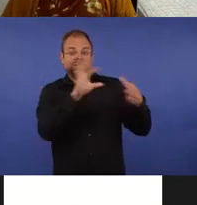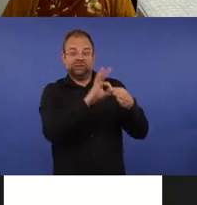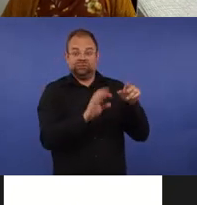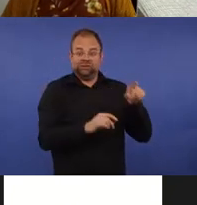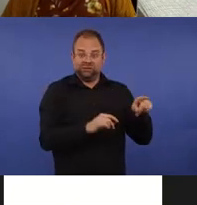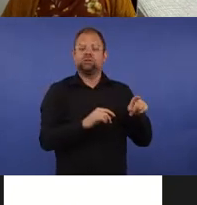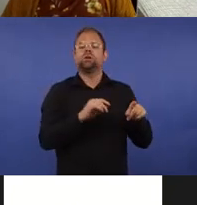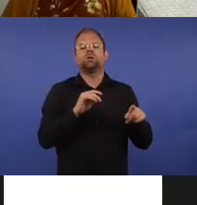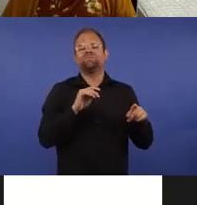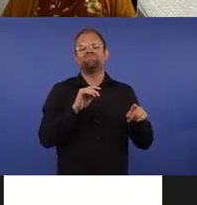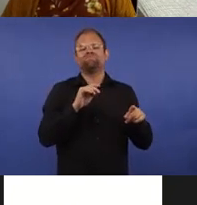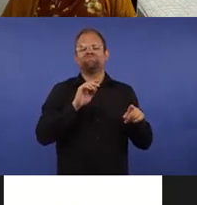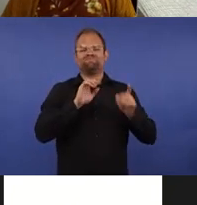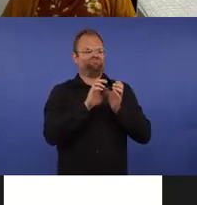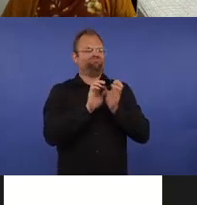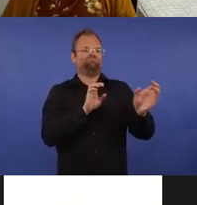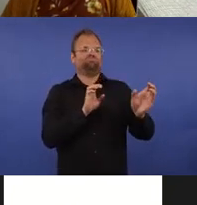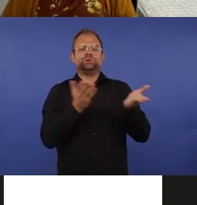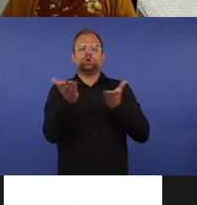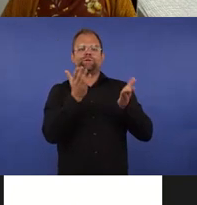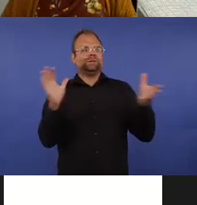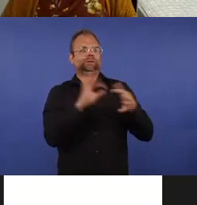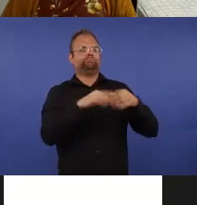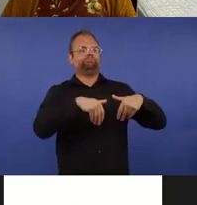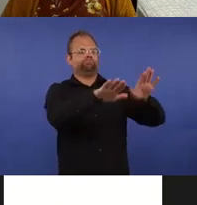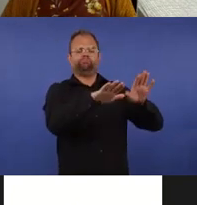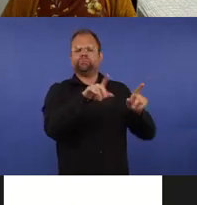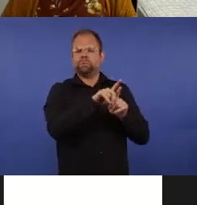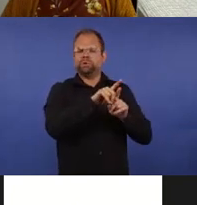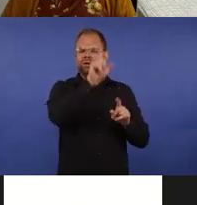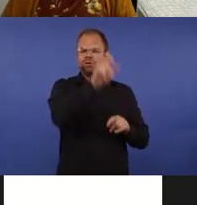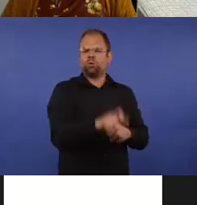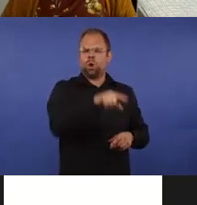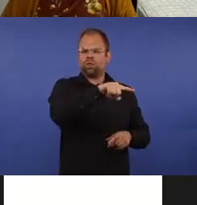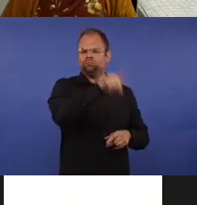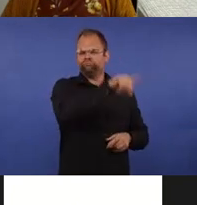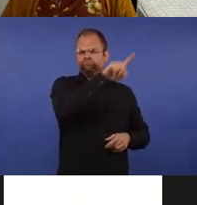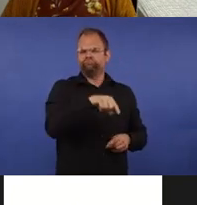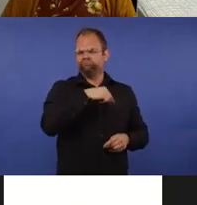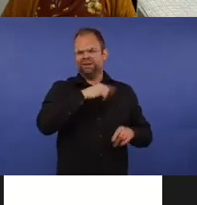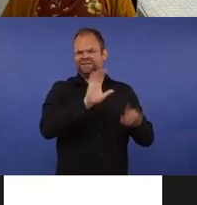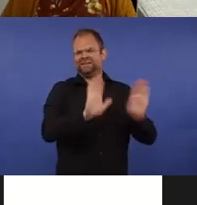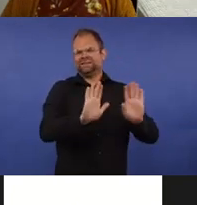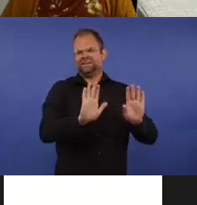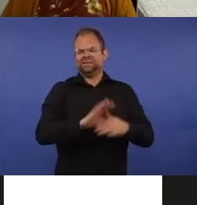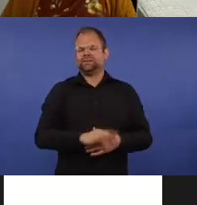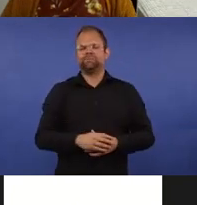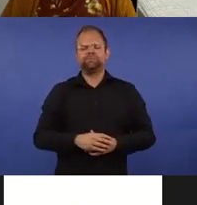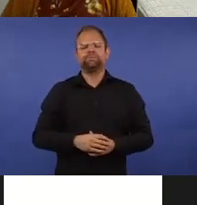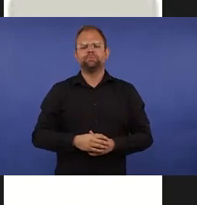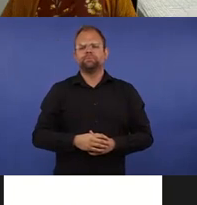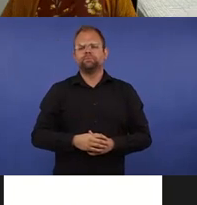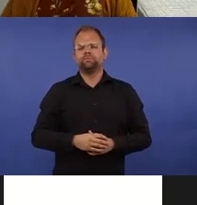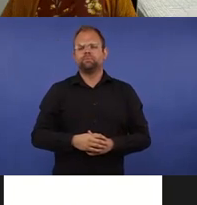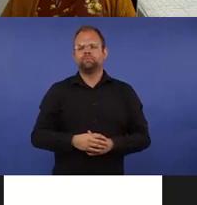Sorry. Nadia, may I? Yes, but before I give you the floor, I will just add two questions. That is, one question was about how